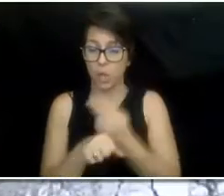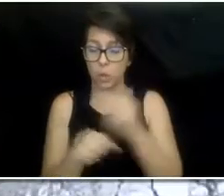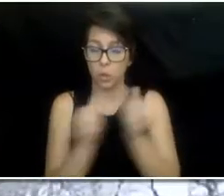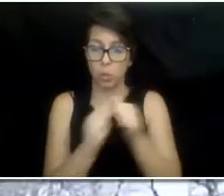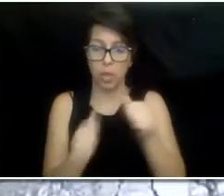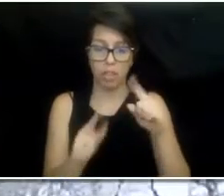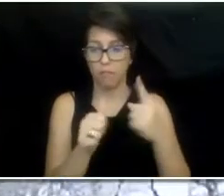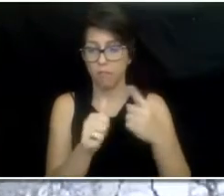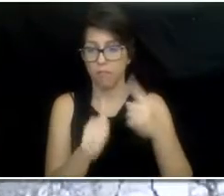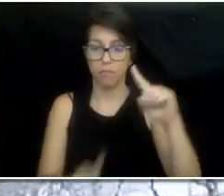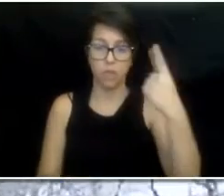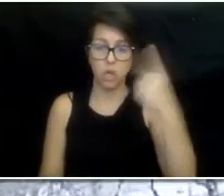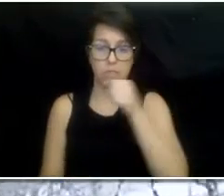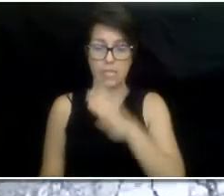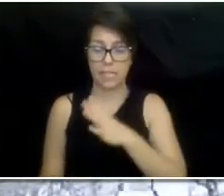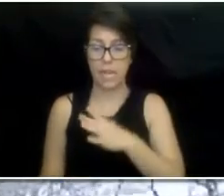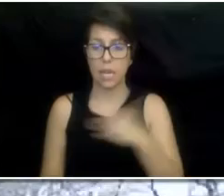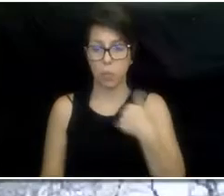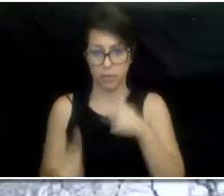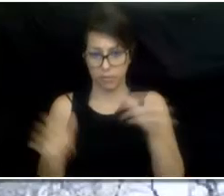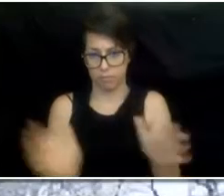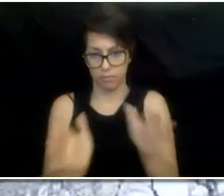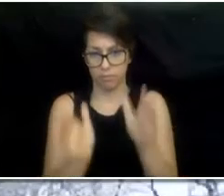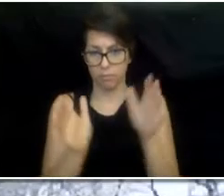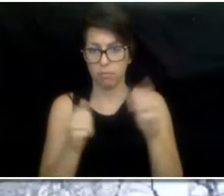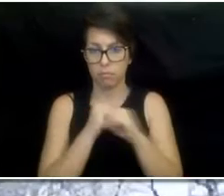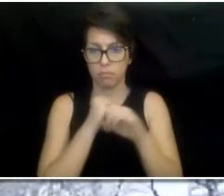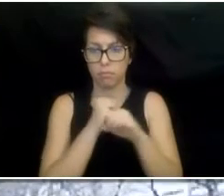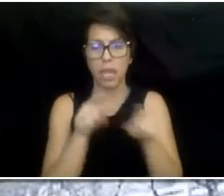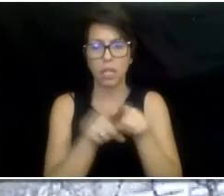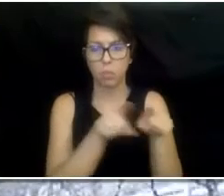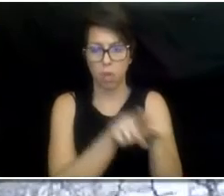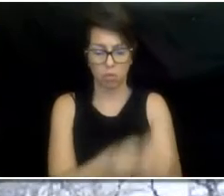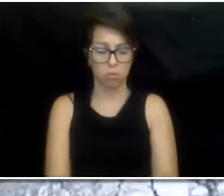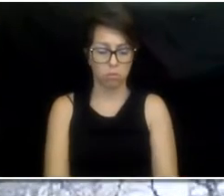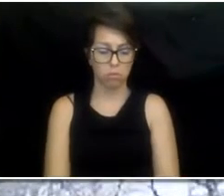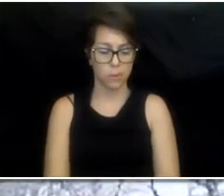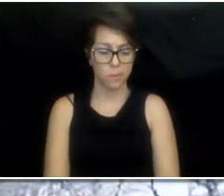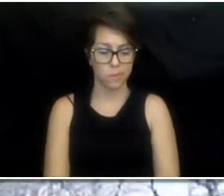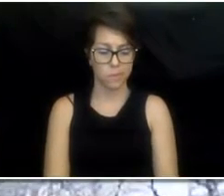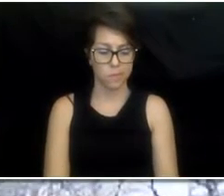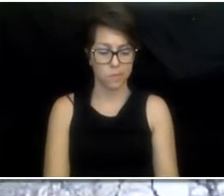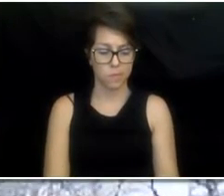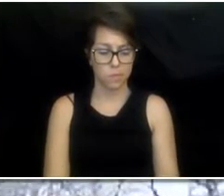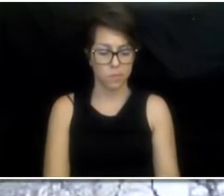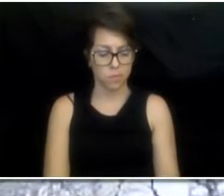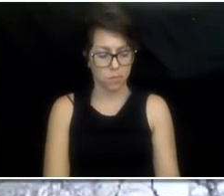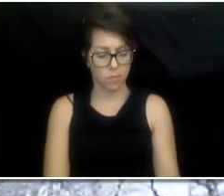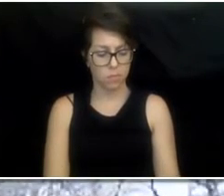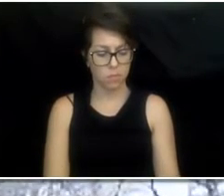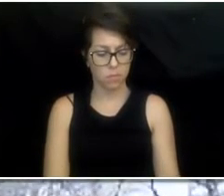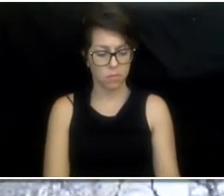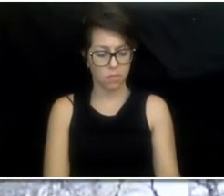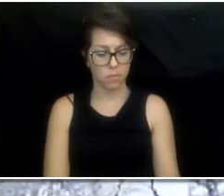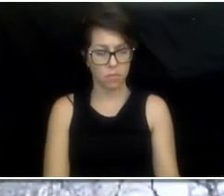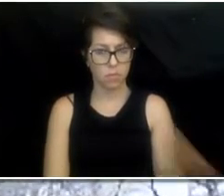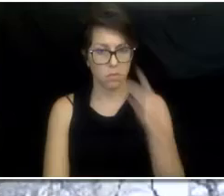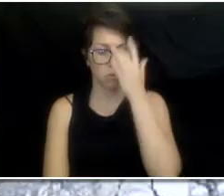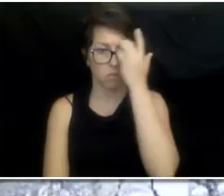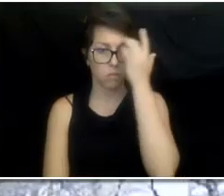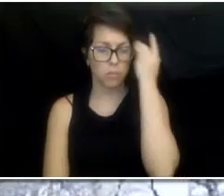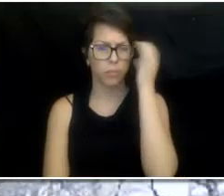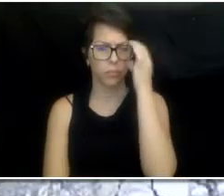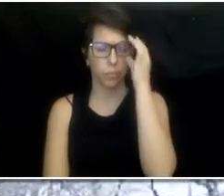gotten funding to uh do the second phase of our plan so to be able to really push that out to the places that I